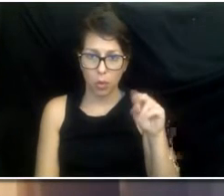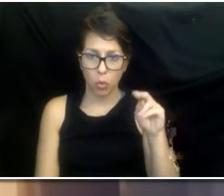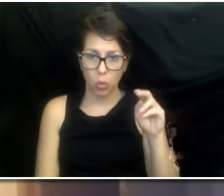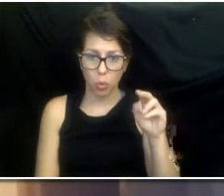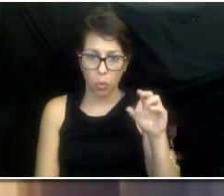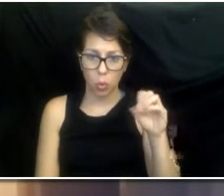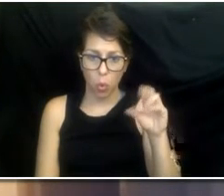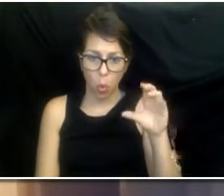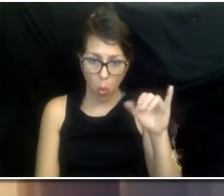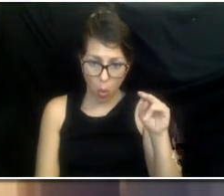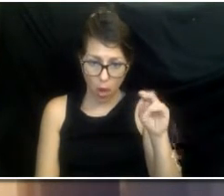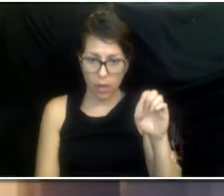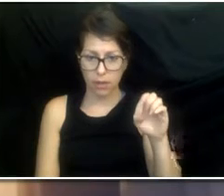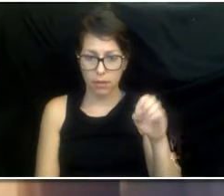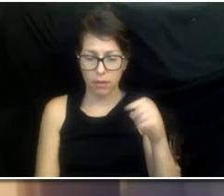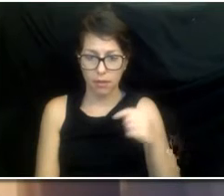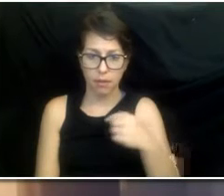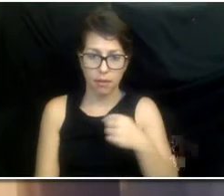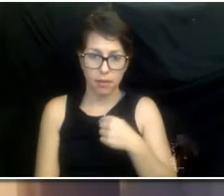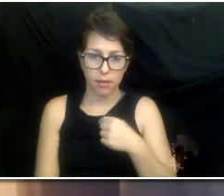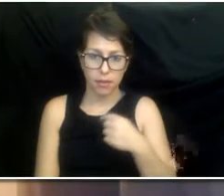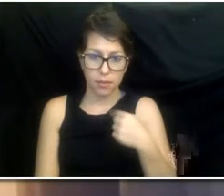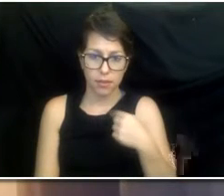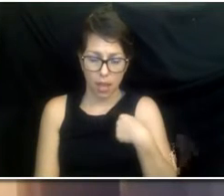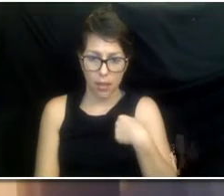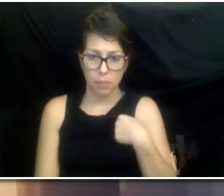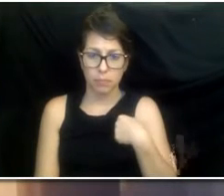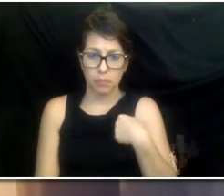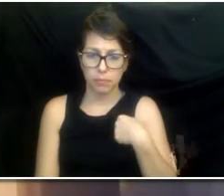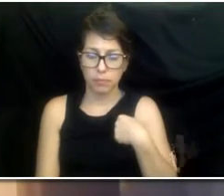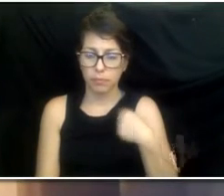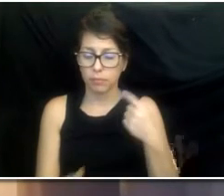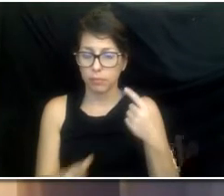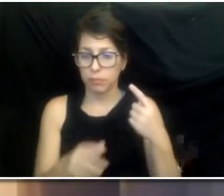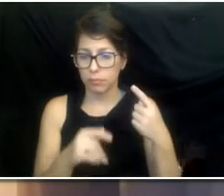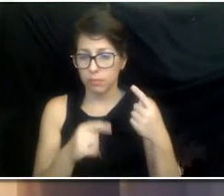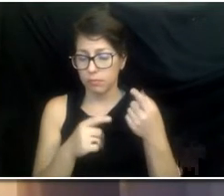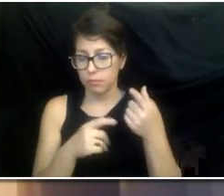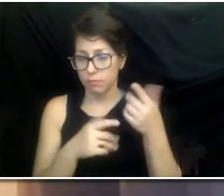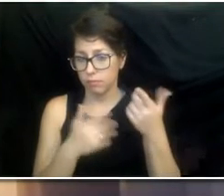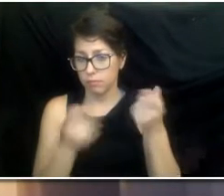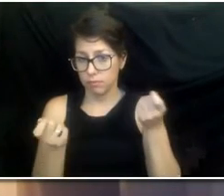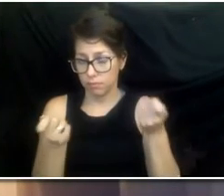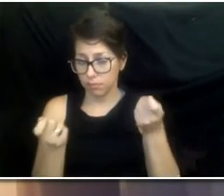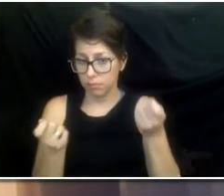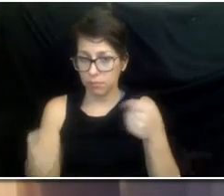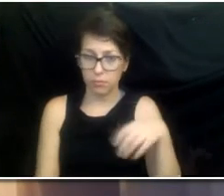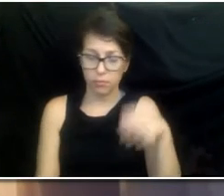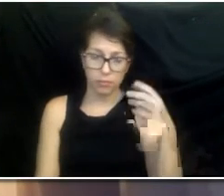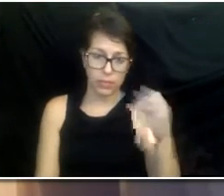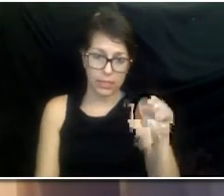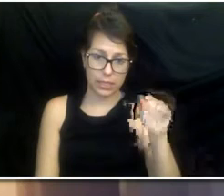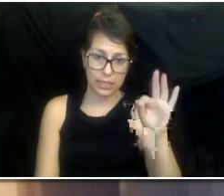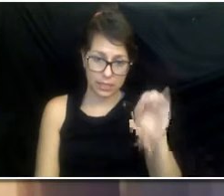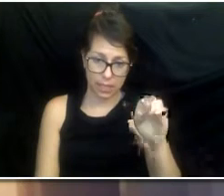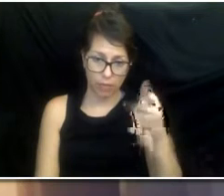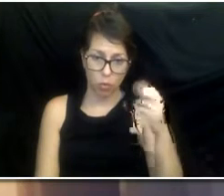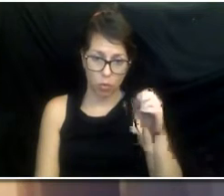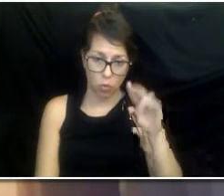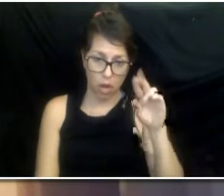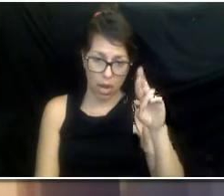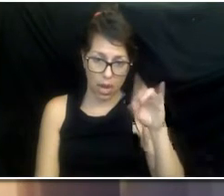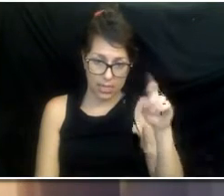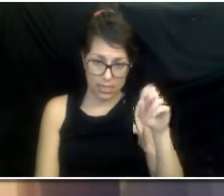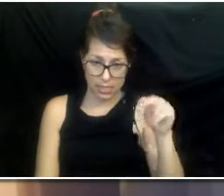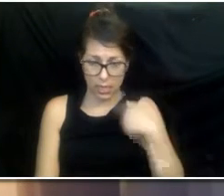overview of how safe Horizon is operating during this pandemic and a couple of Reflections about how the city and city council can help Engage New Yorkers who might